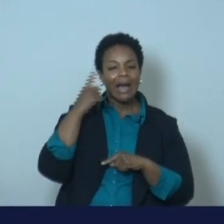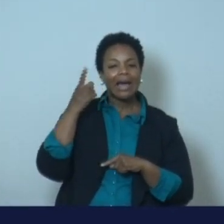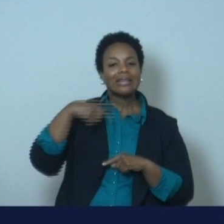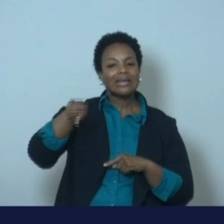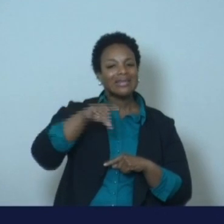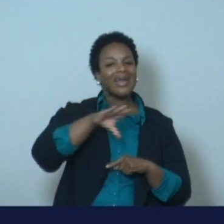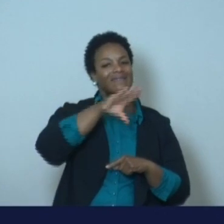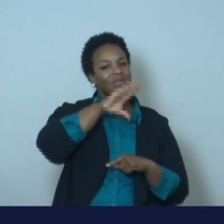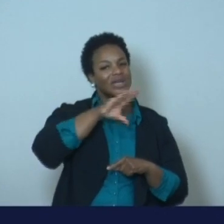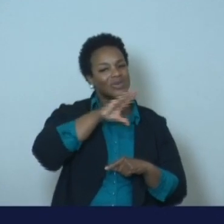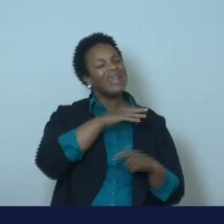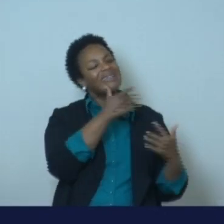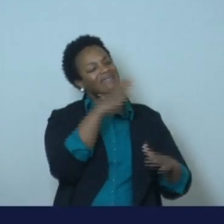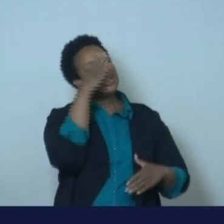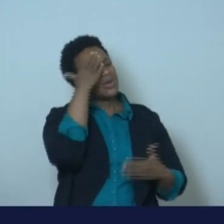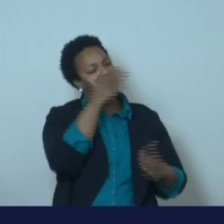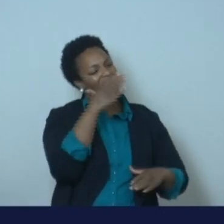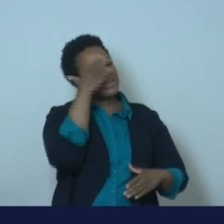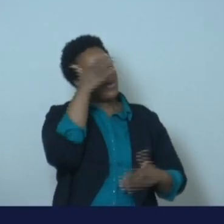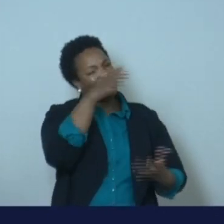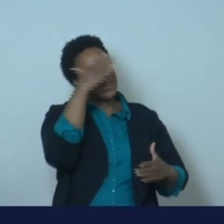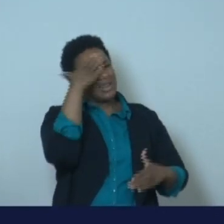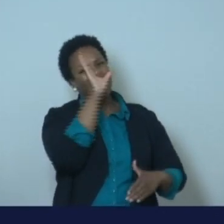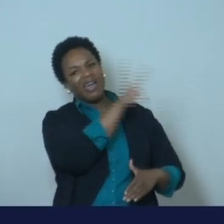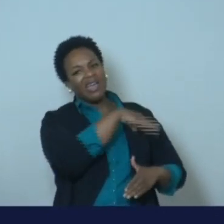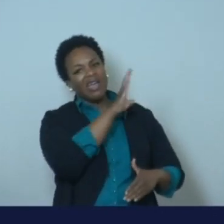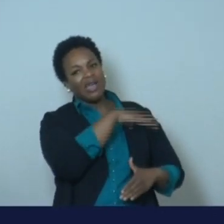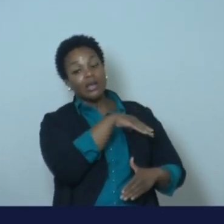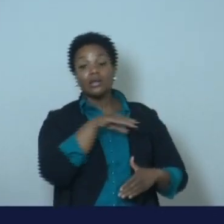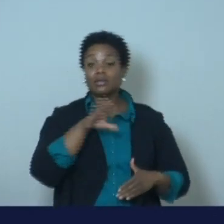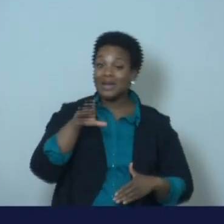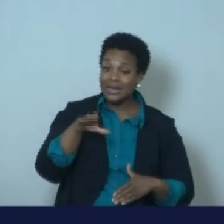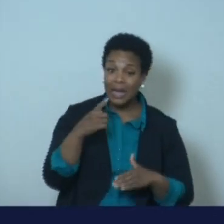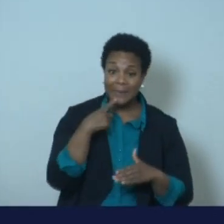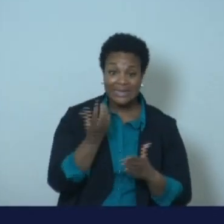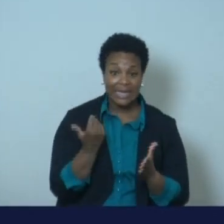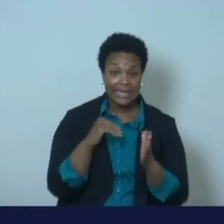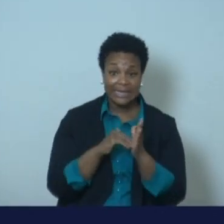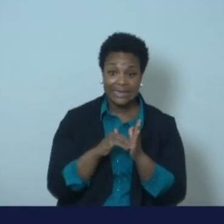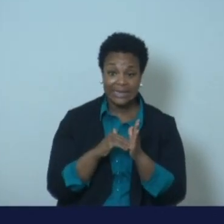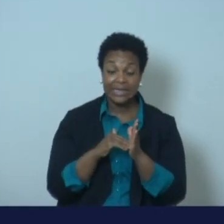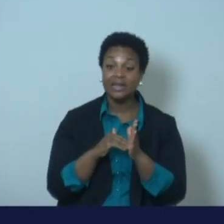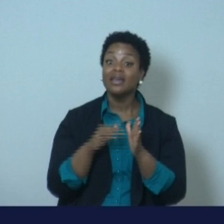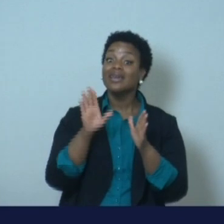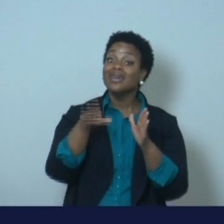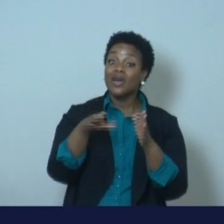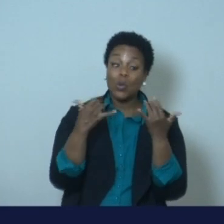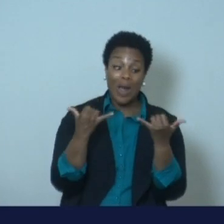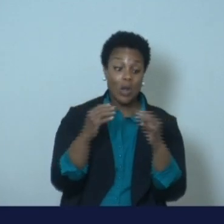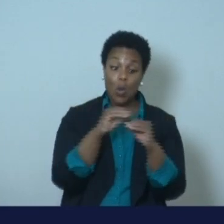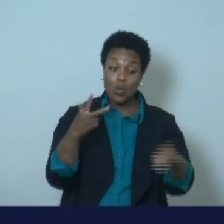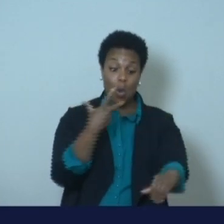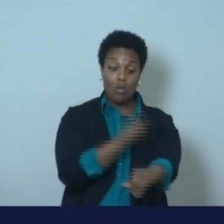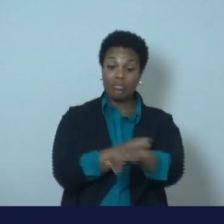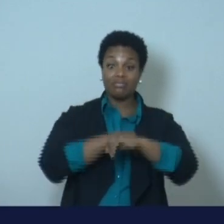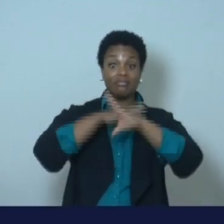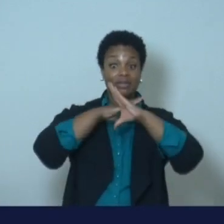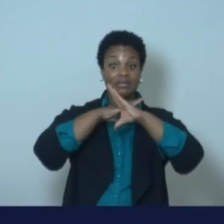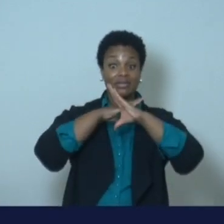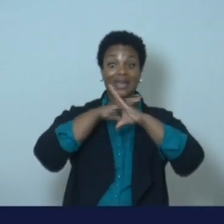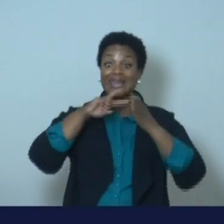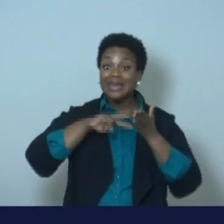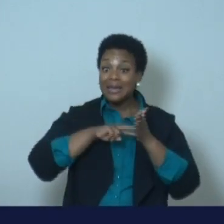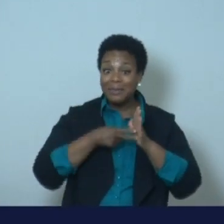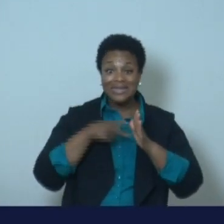But until there's a vaccine, we have to keep managing how we deal with the virus. And they